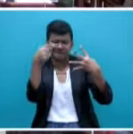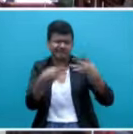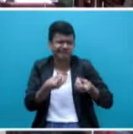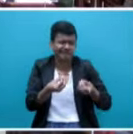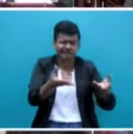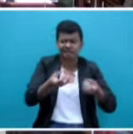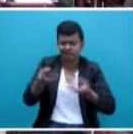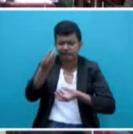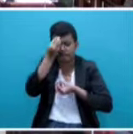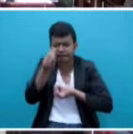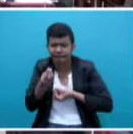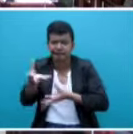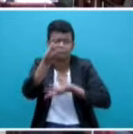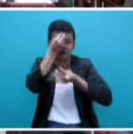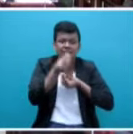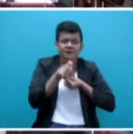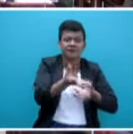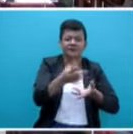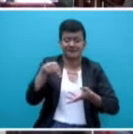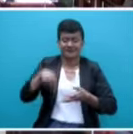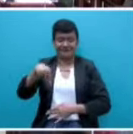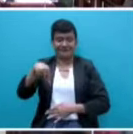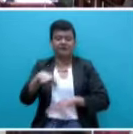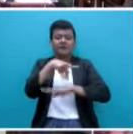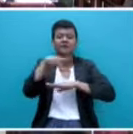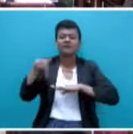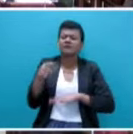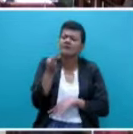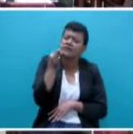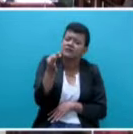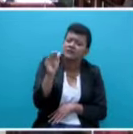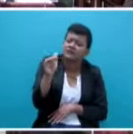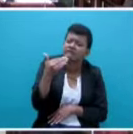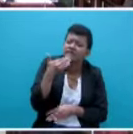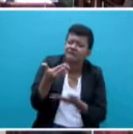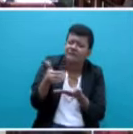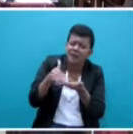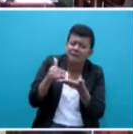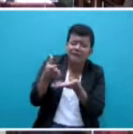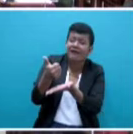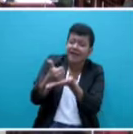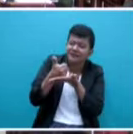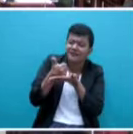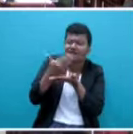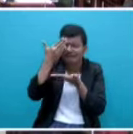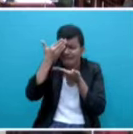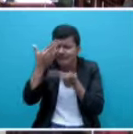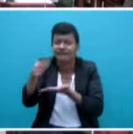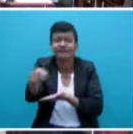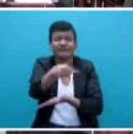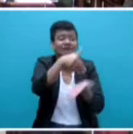Parliament, and I hereby seek support from all honourable members to approve the proposed sitting calendar for the